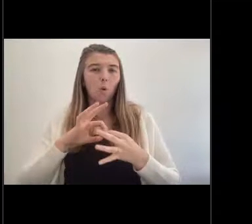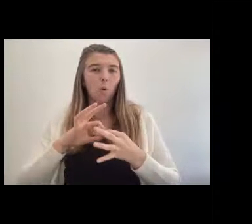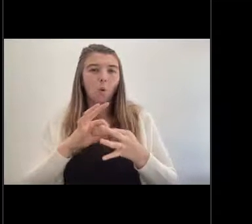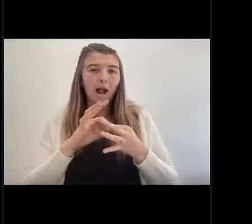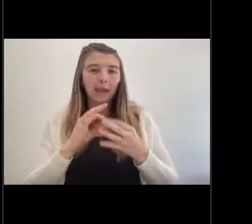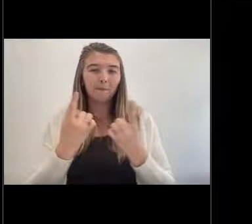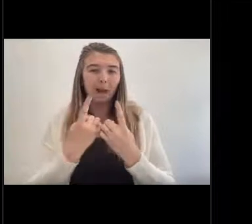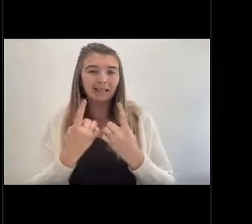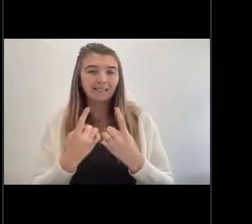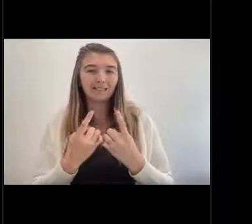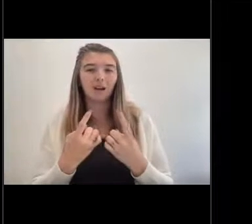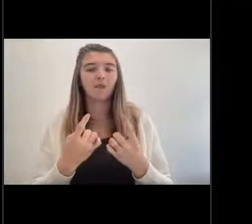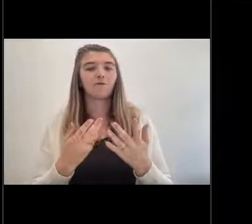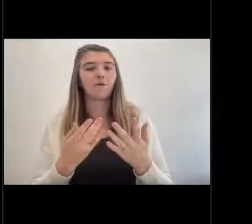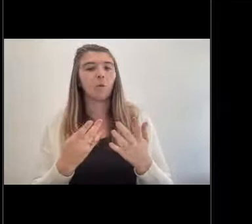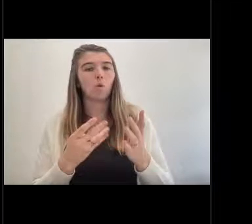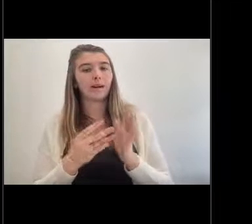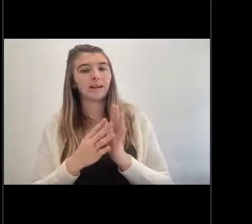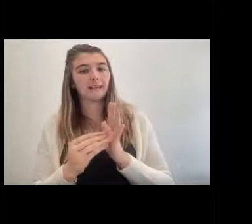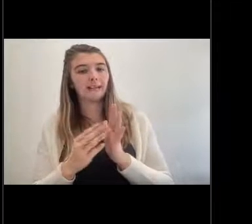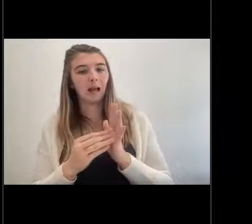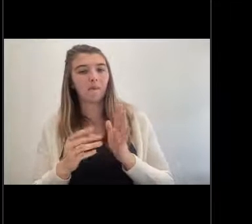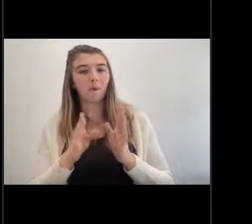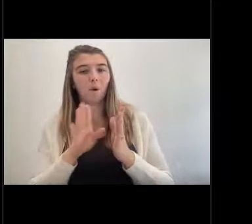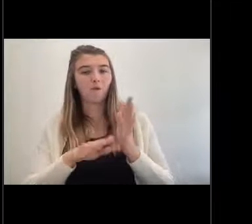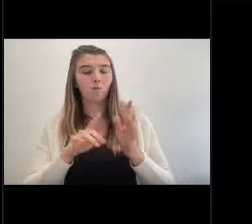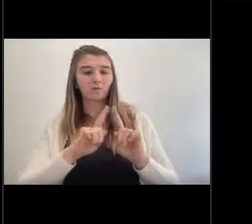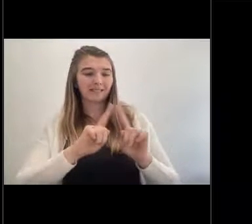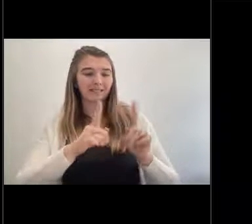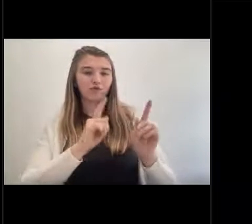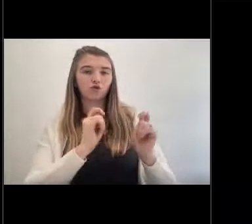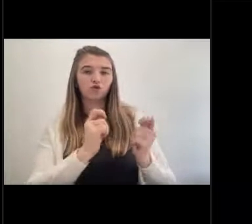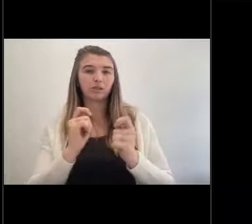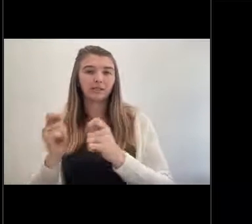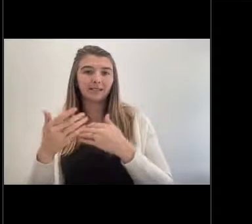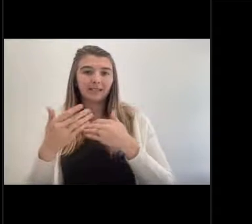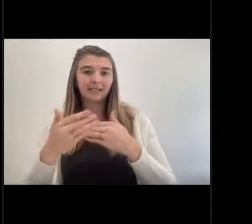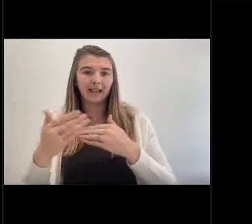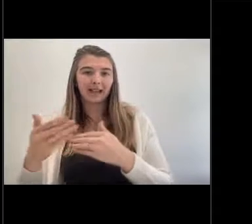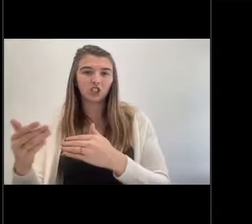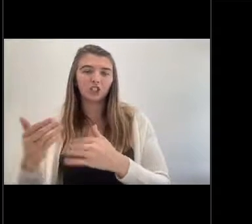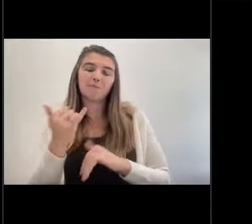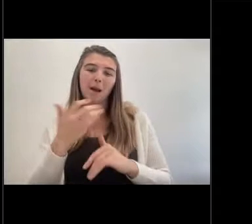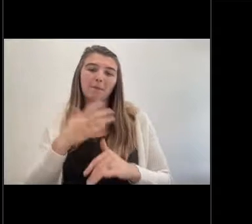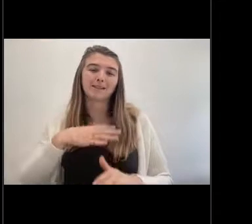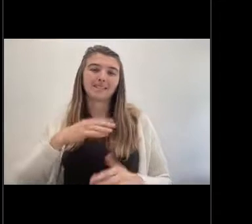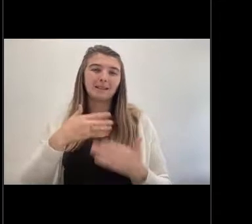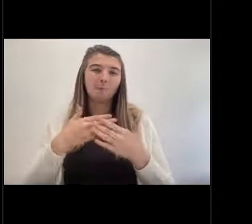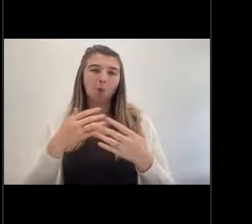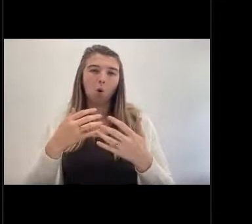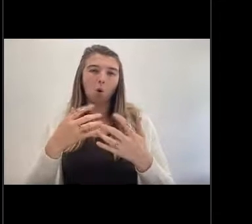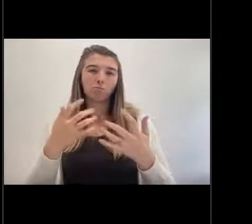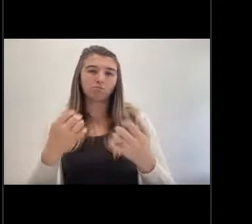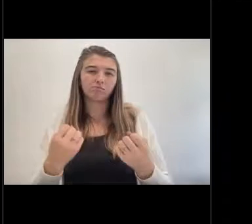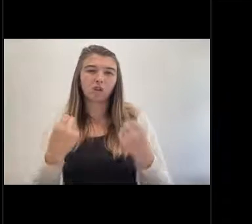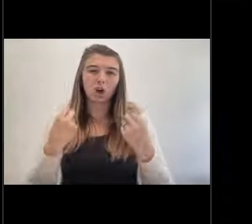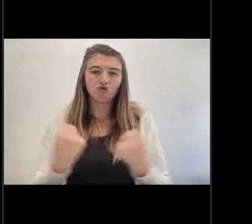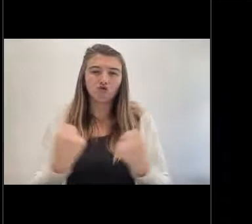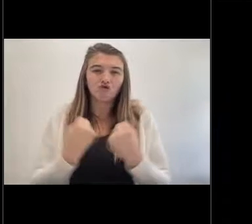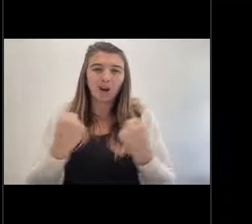anaerobic treatment stages in wastewater, we might need to have a more aggressive approach, and for those, the